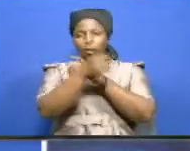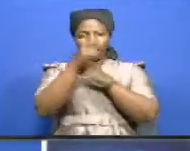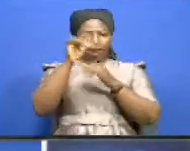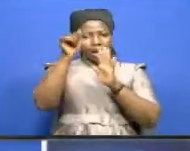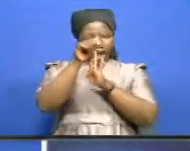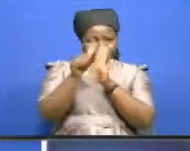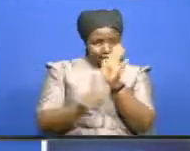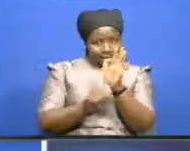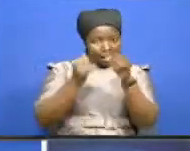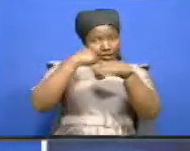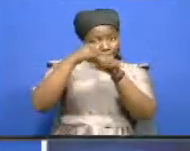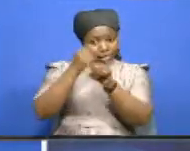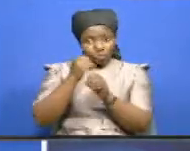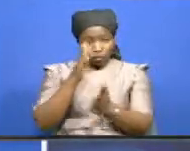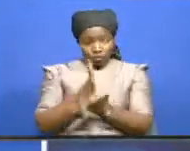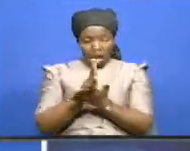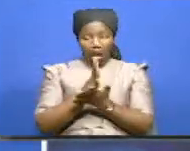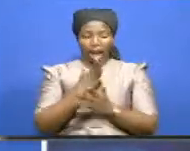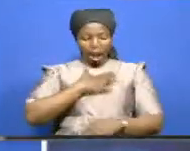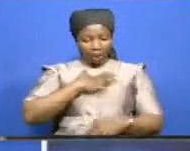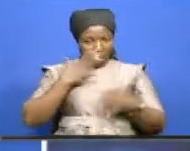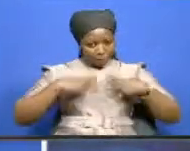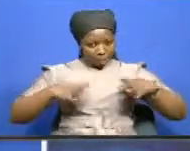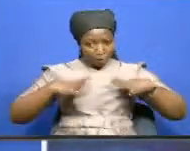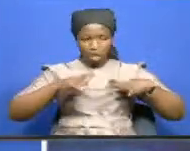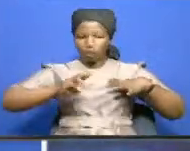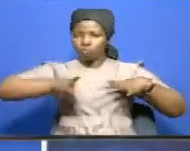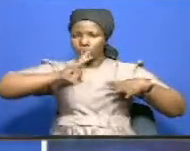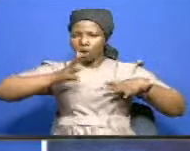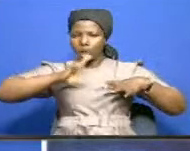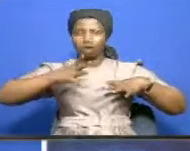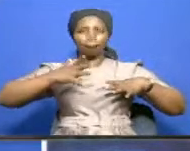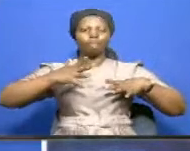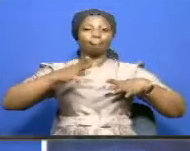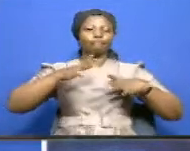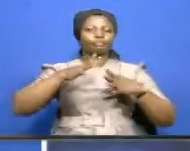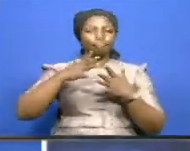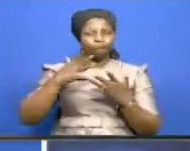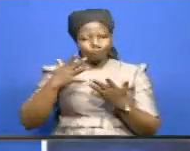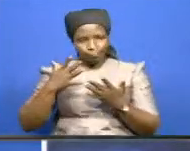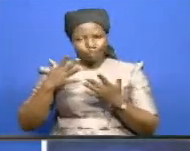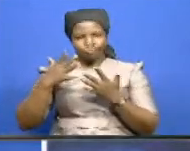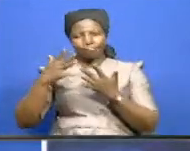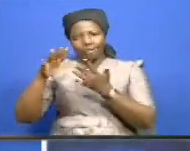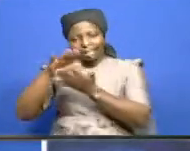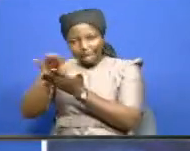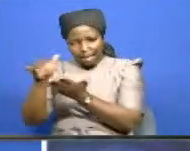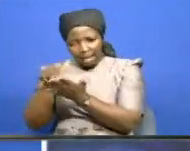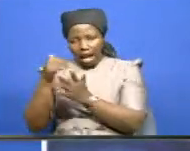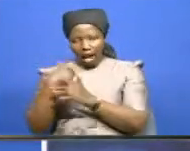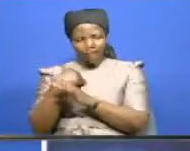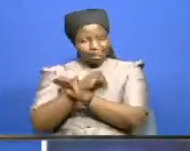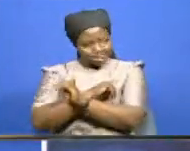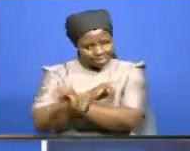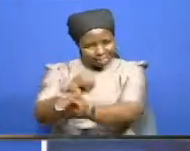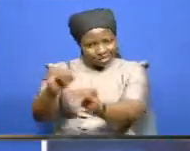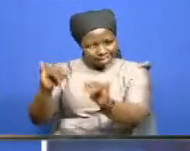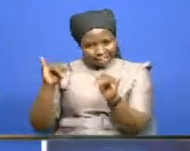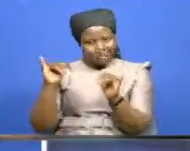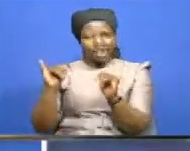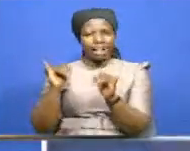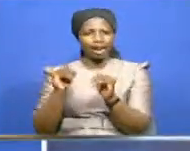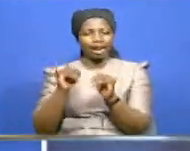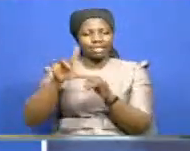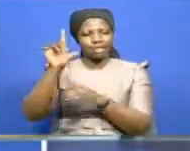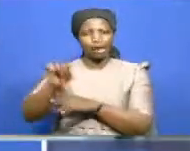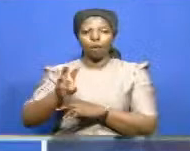of ensuring that our people in water tracking centers have access to clean and affordable